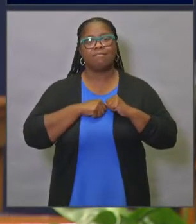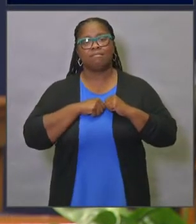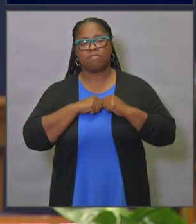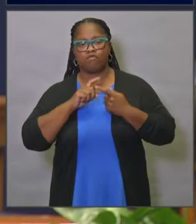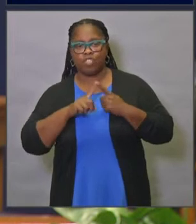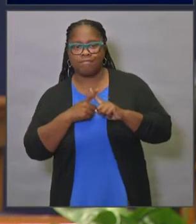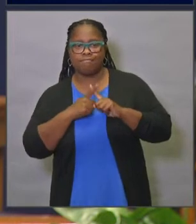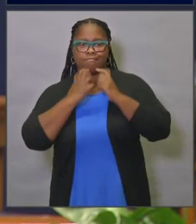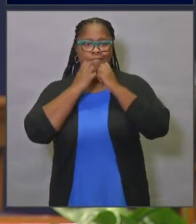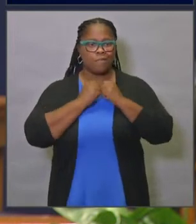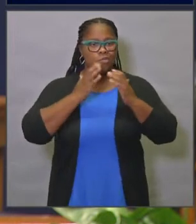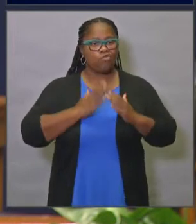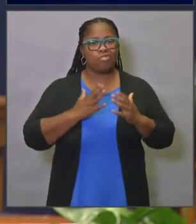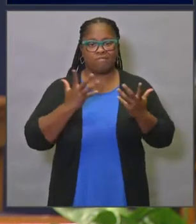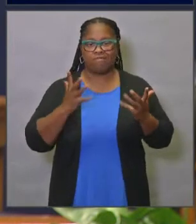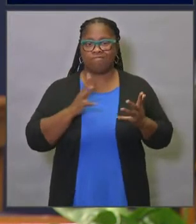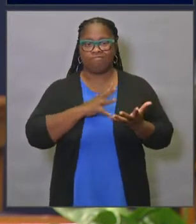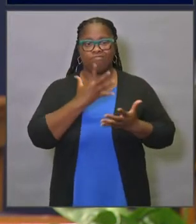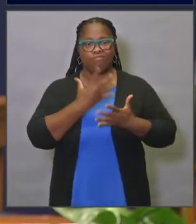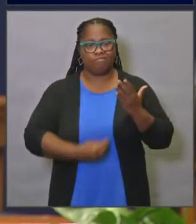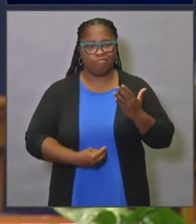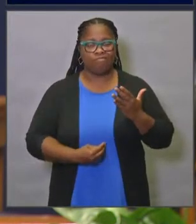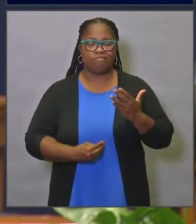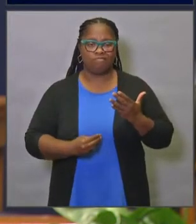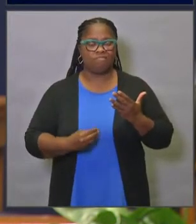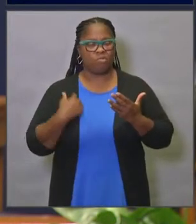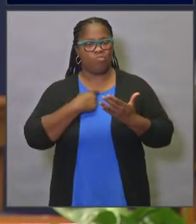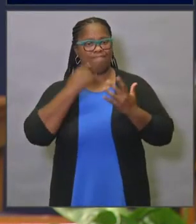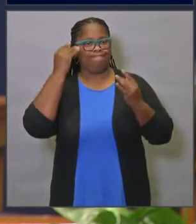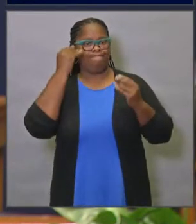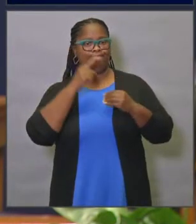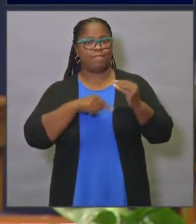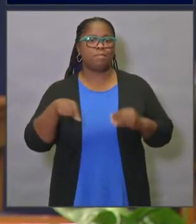from COVID-19. Our thoughts are with you as always.